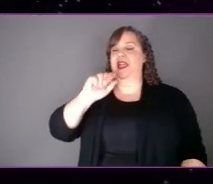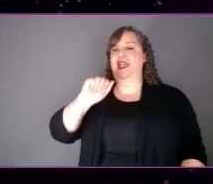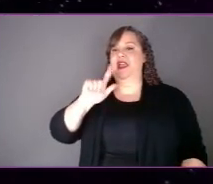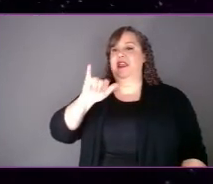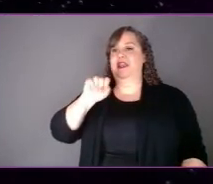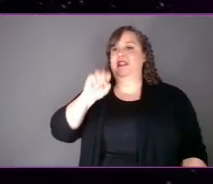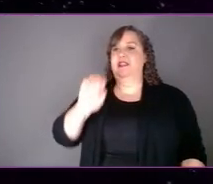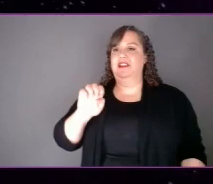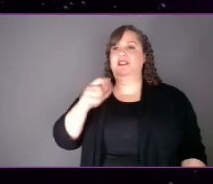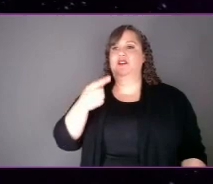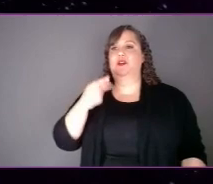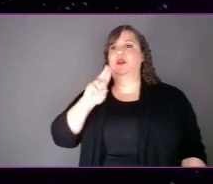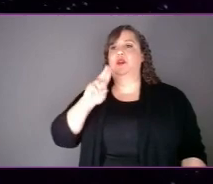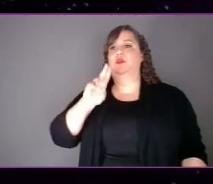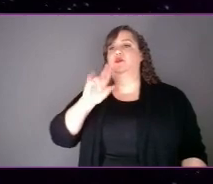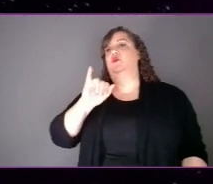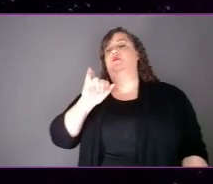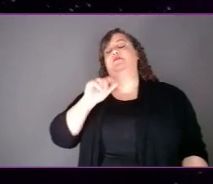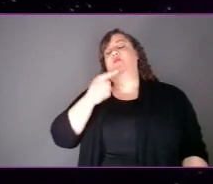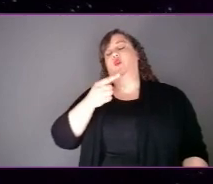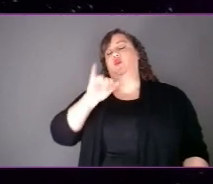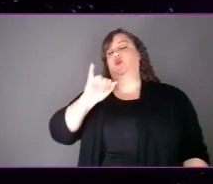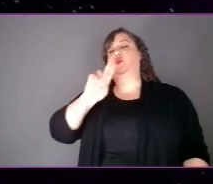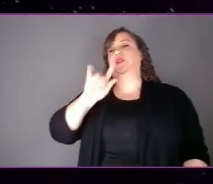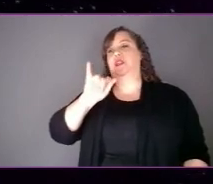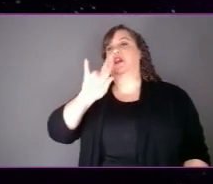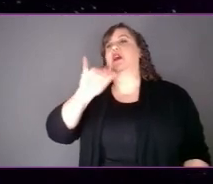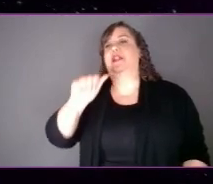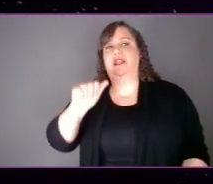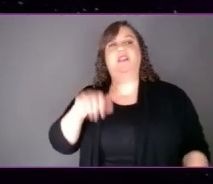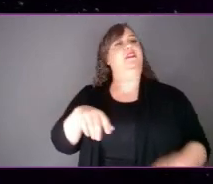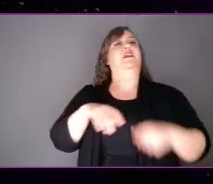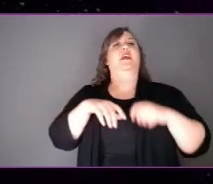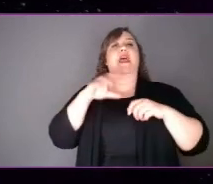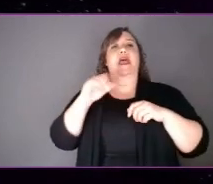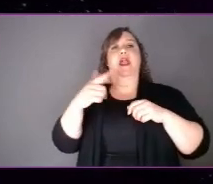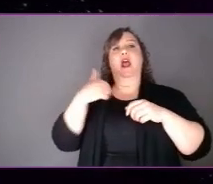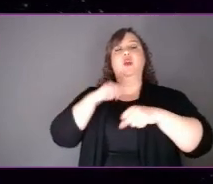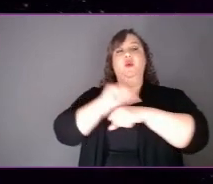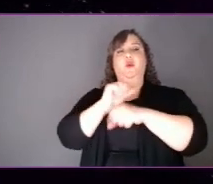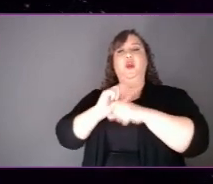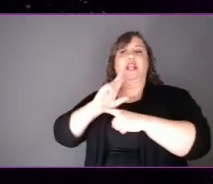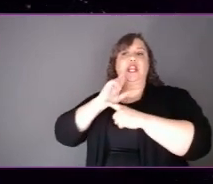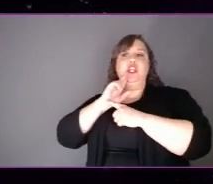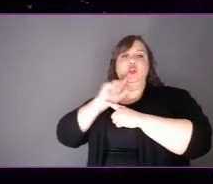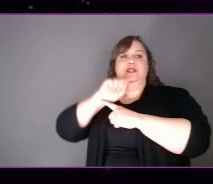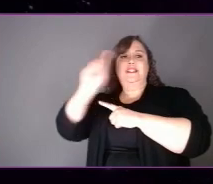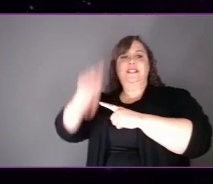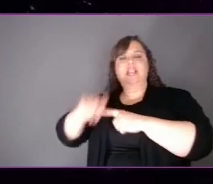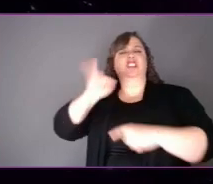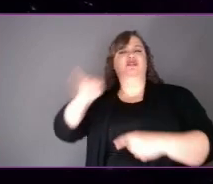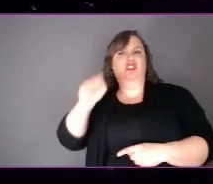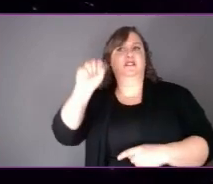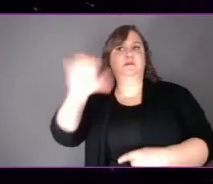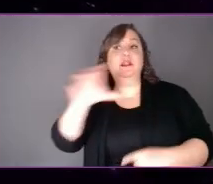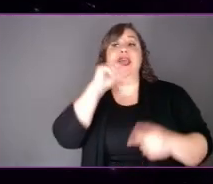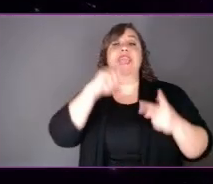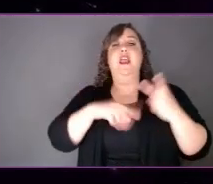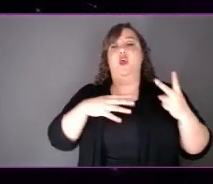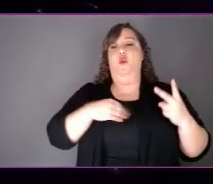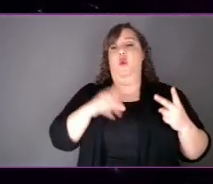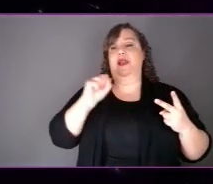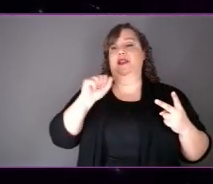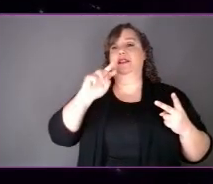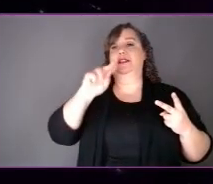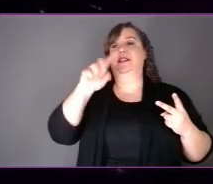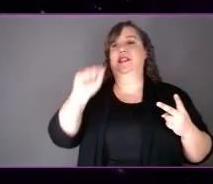Internship Coordinator at both the Johnson Space Center, which is located in Houston, Texas, and then also at the White Sands Test Facility in Las Cruces,